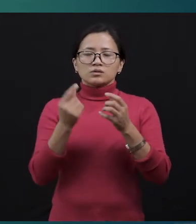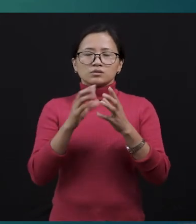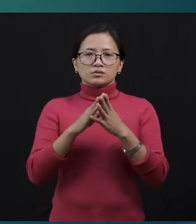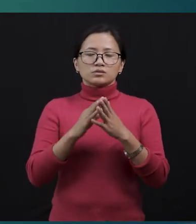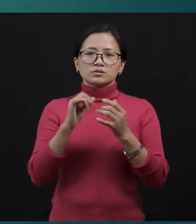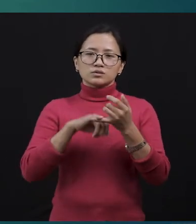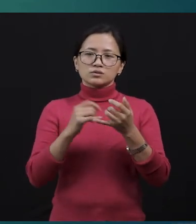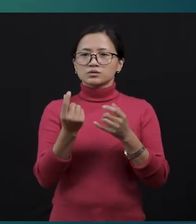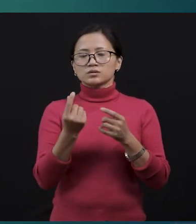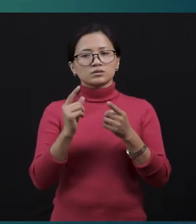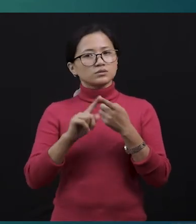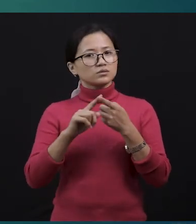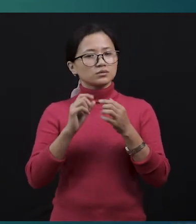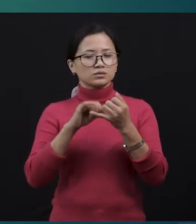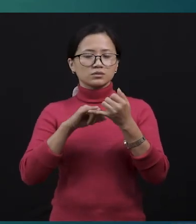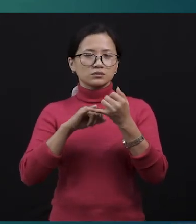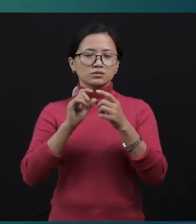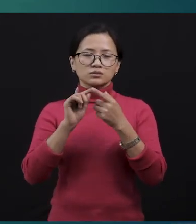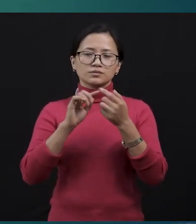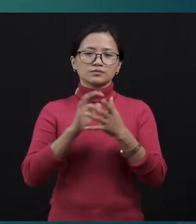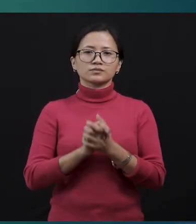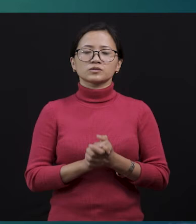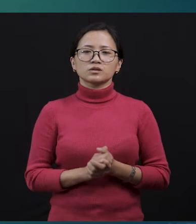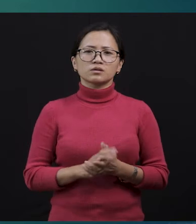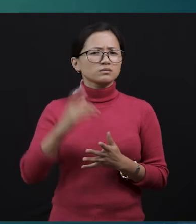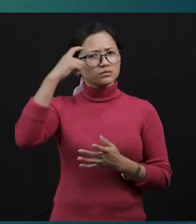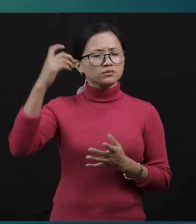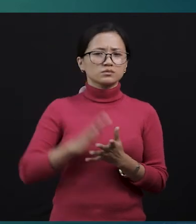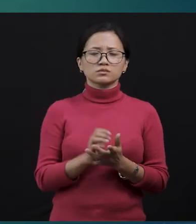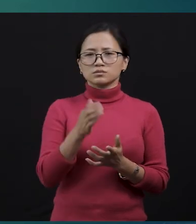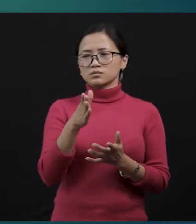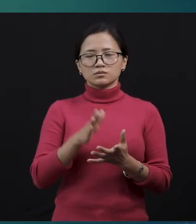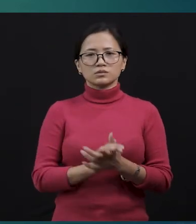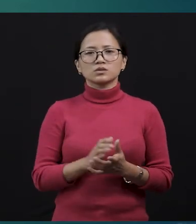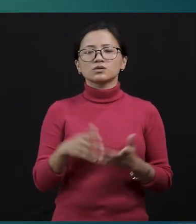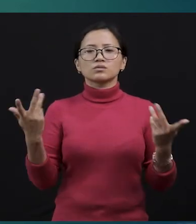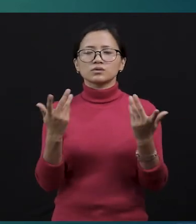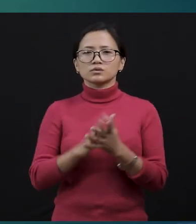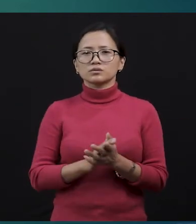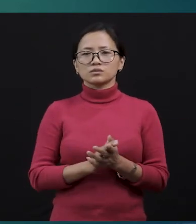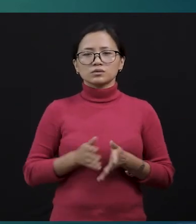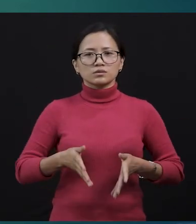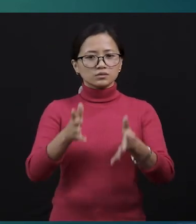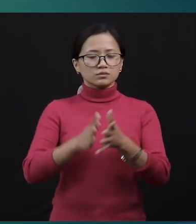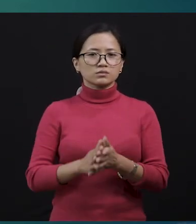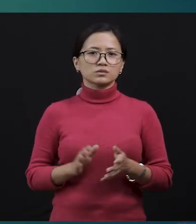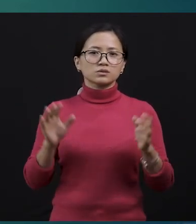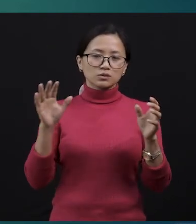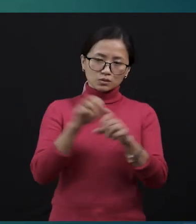broad-mindedness, no matter whatever people say, you have a dream to follow. It is not their dreams. Why should you let other people shatter your dreams, isn't